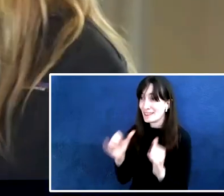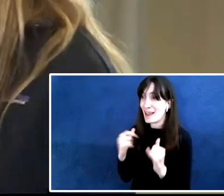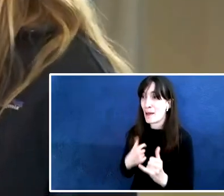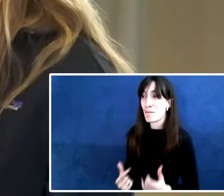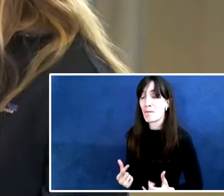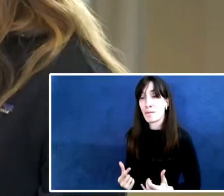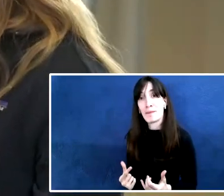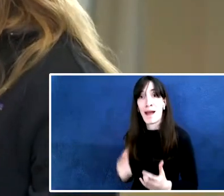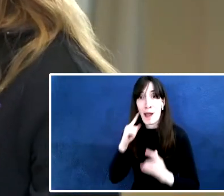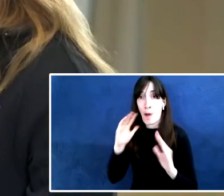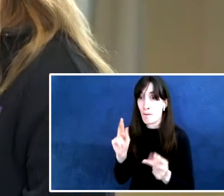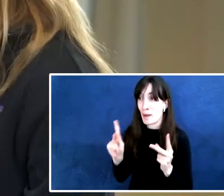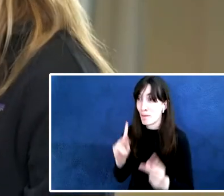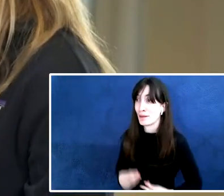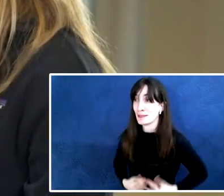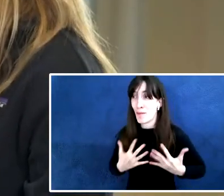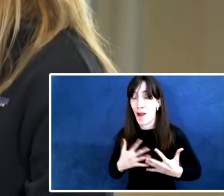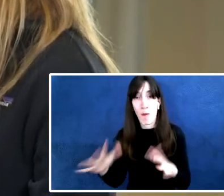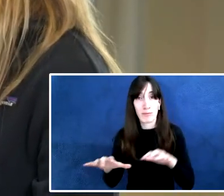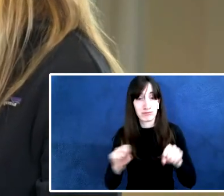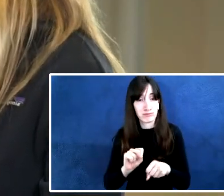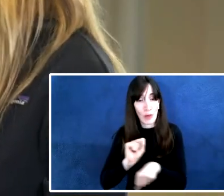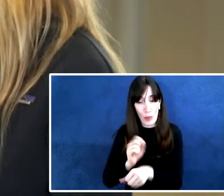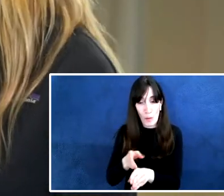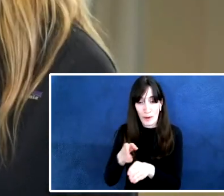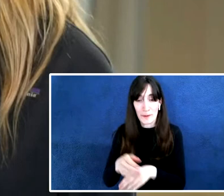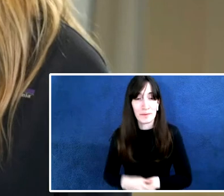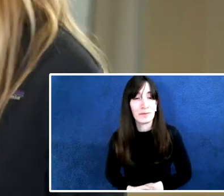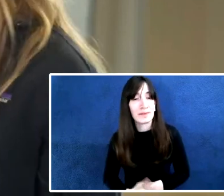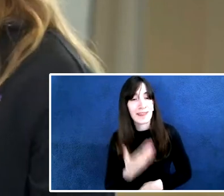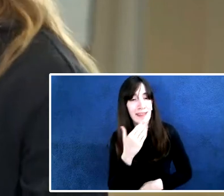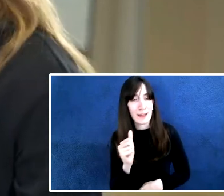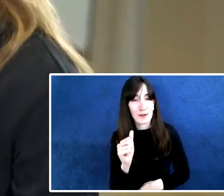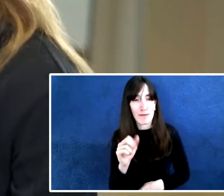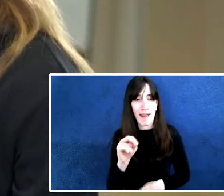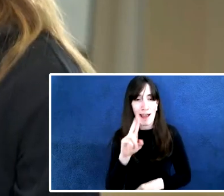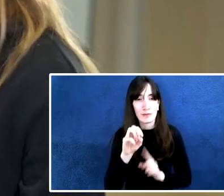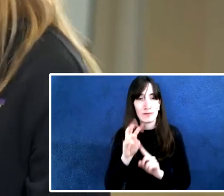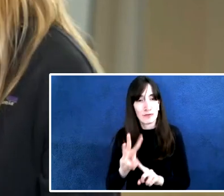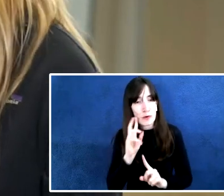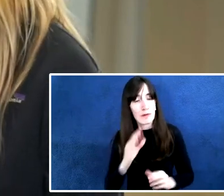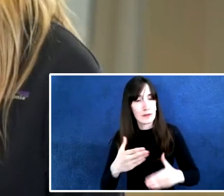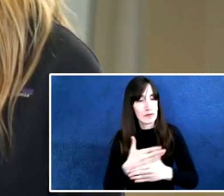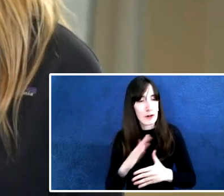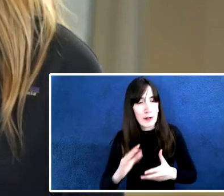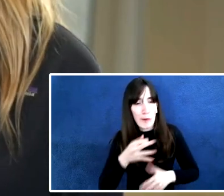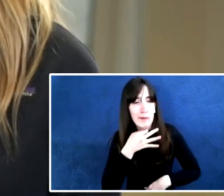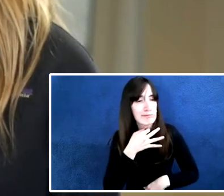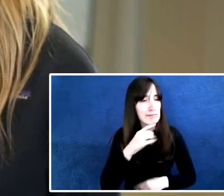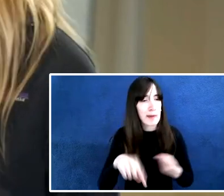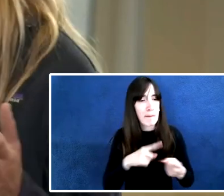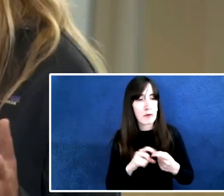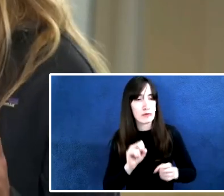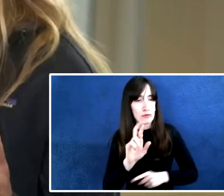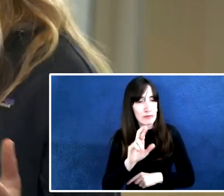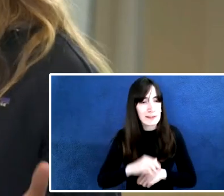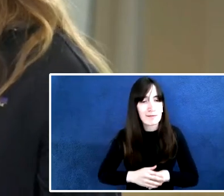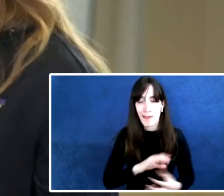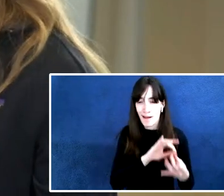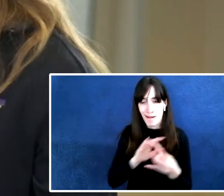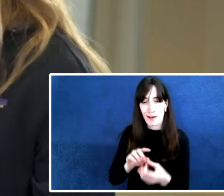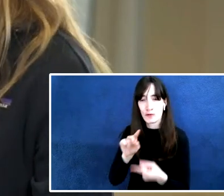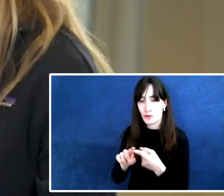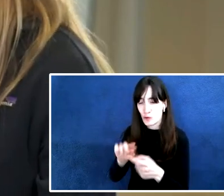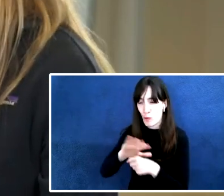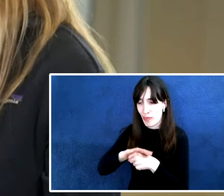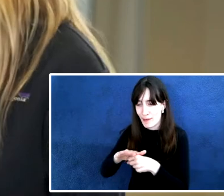that. Well, thank you so much, Andrew, for sharing your story about your curiosity with Sur Ridge and the connection it has to the sanctuary